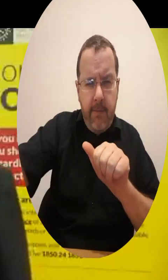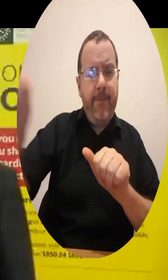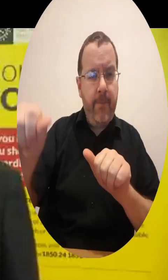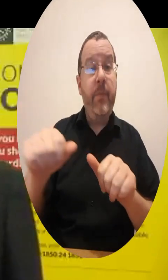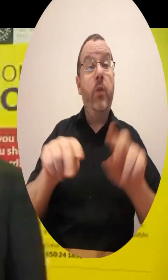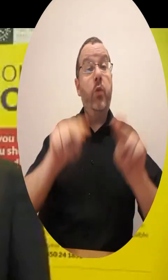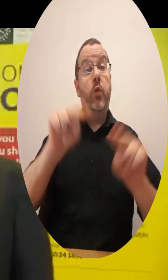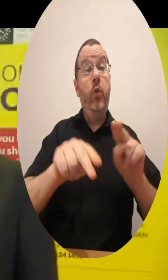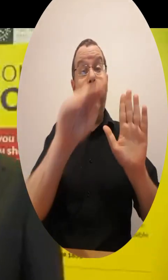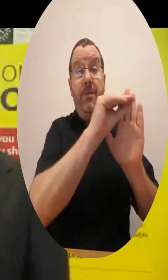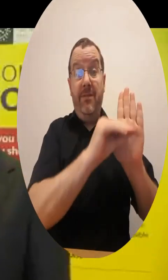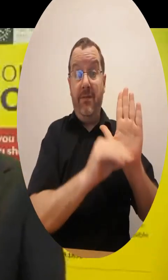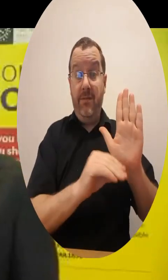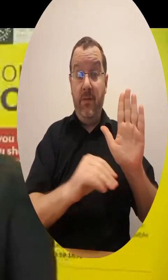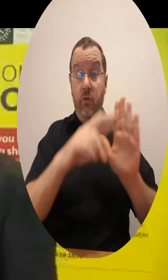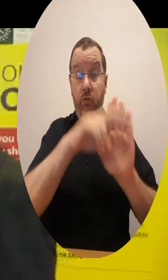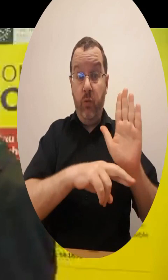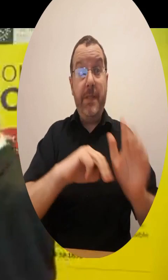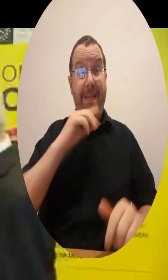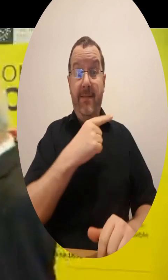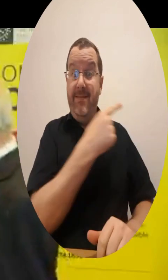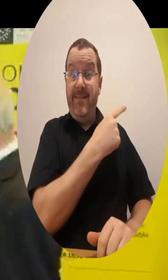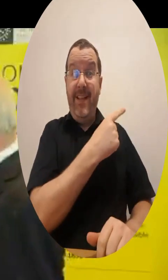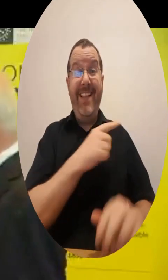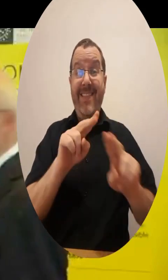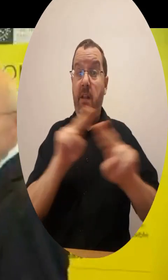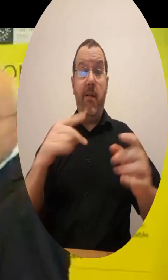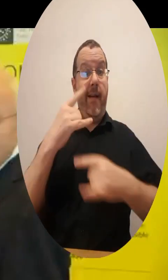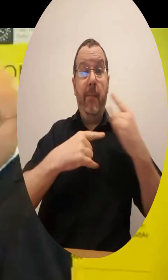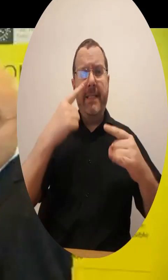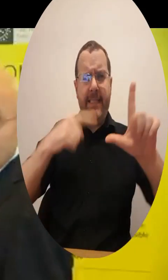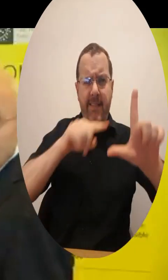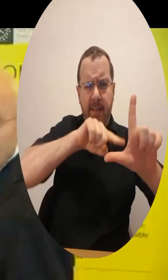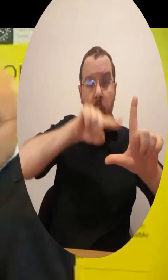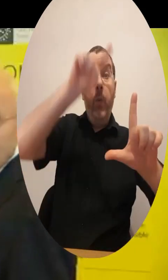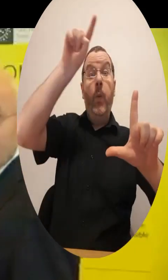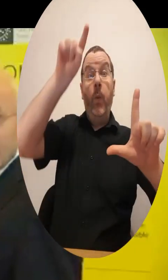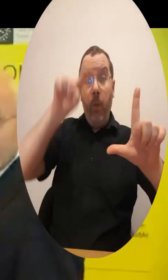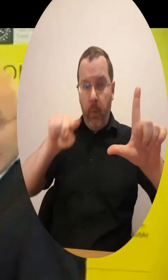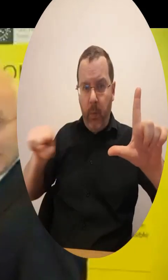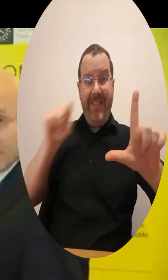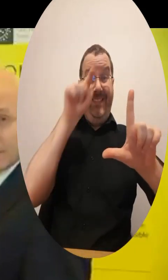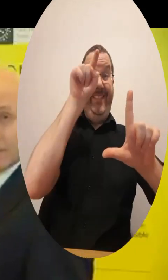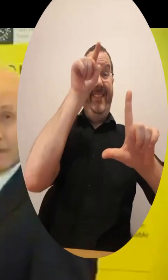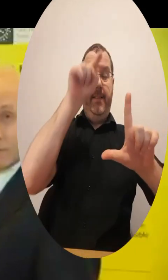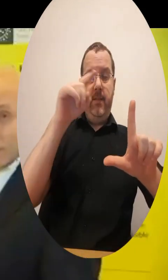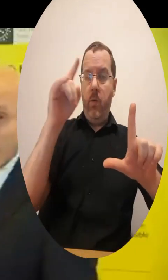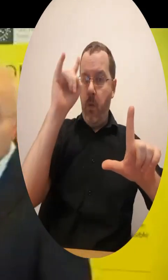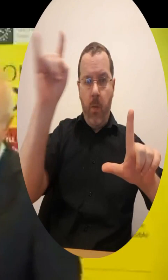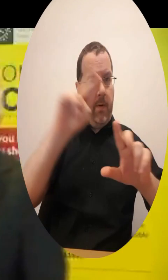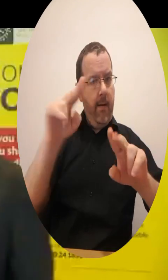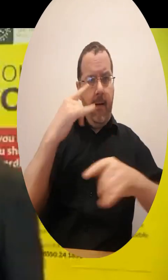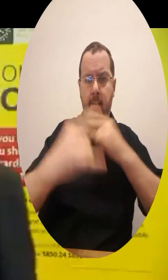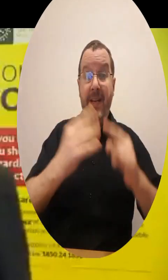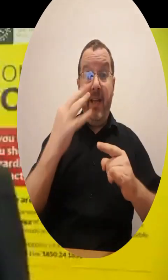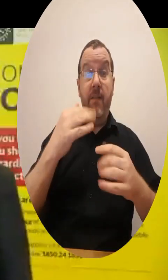new restrictions, the hope is we can stop that happening, hitting that peak curve there. If that happens, we